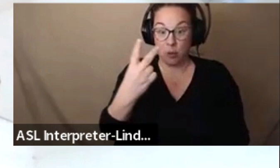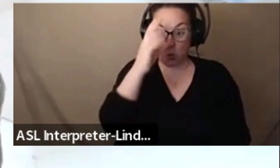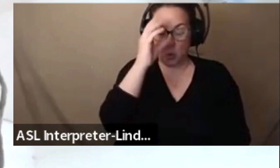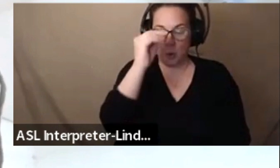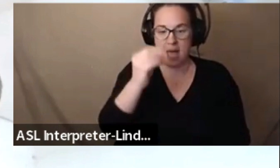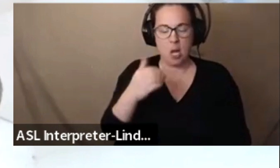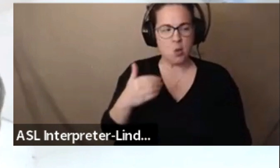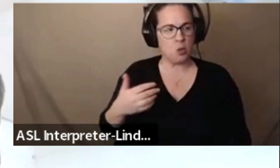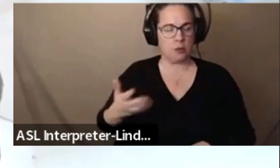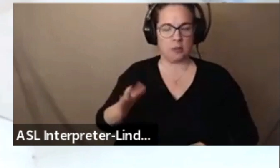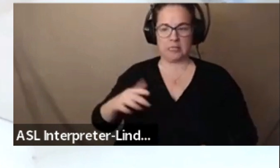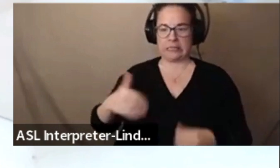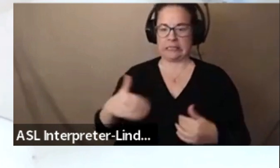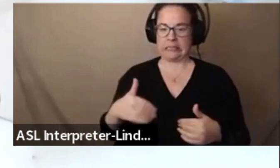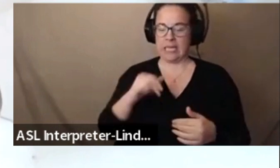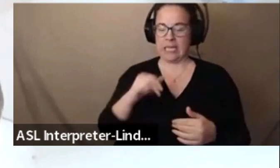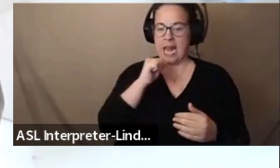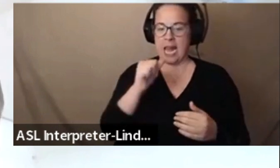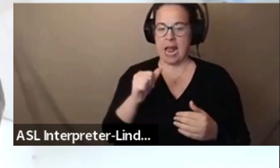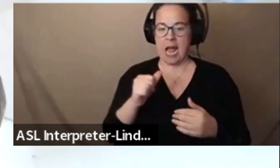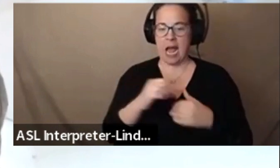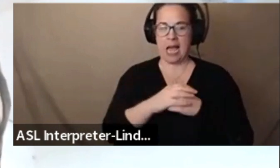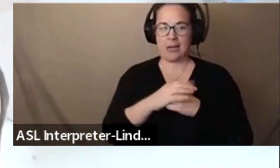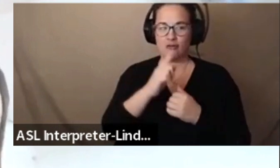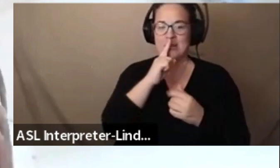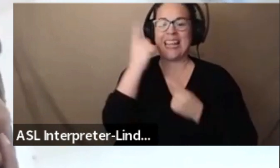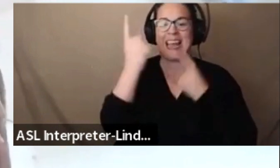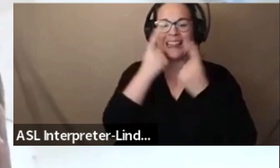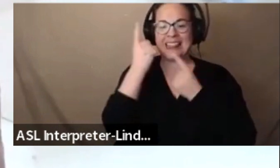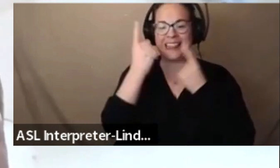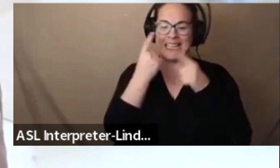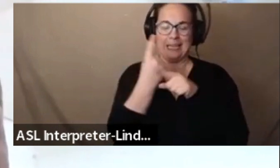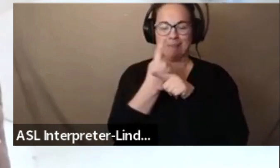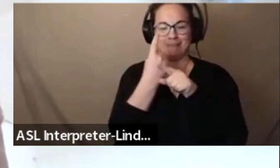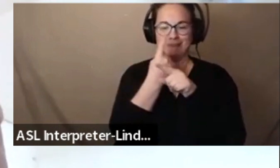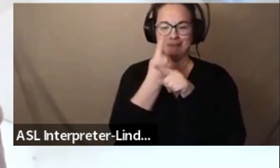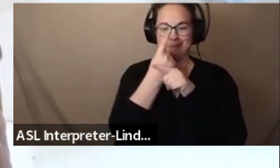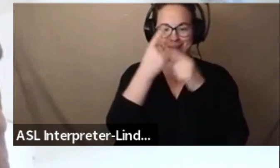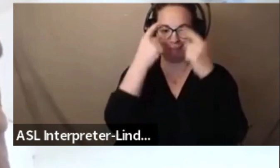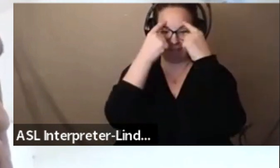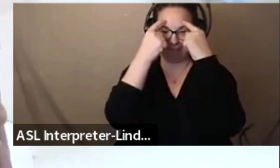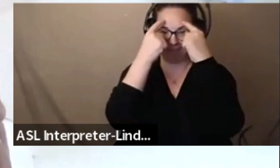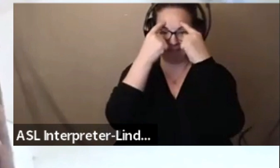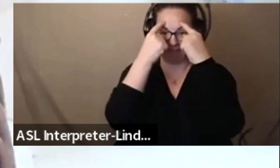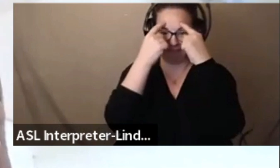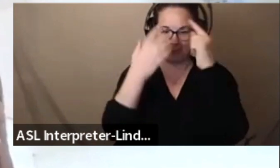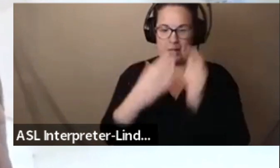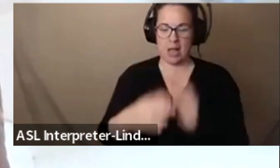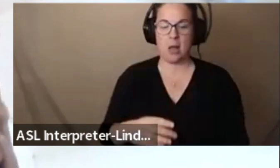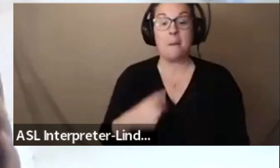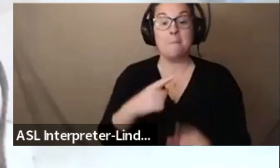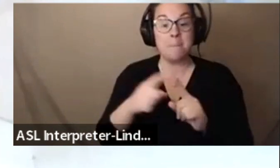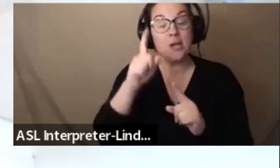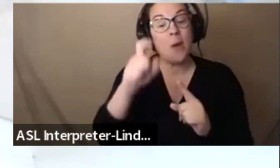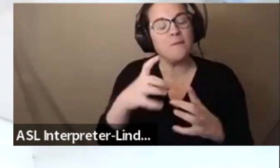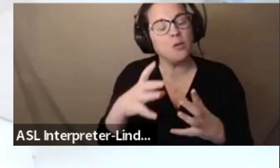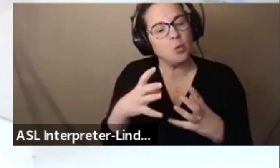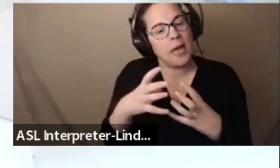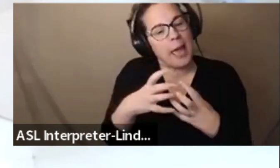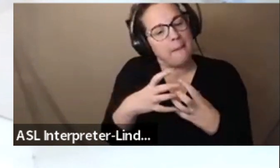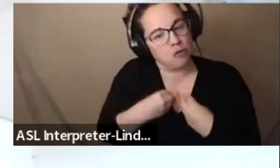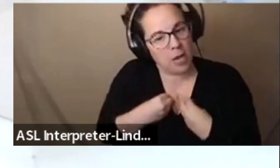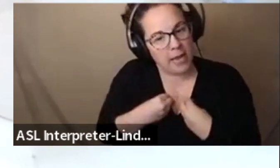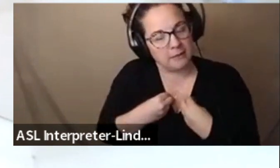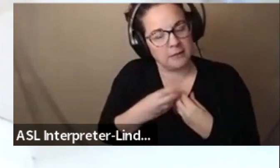two men who are both not behaving with their right heads on, and so you just have to embrace